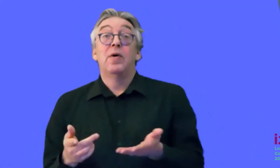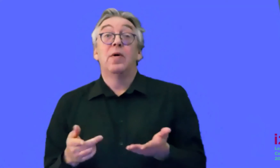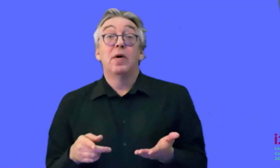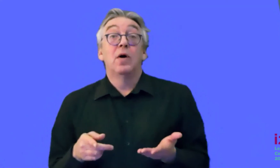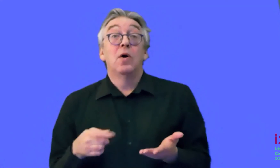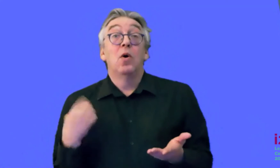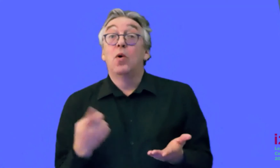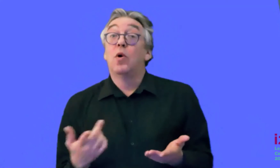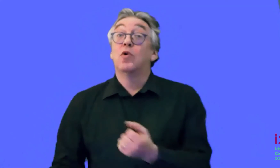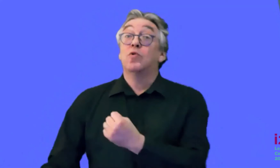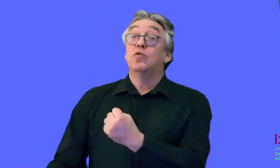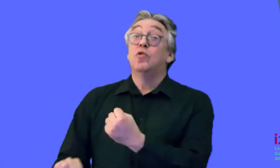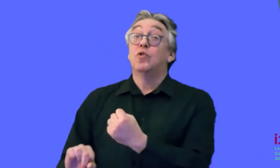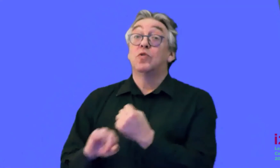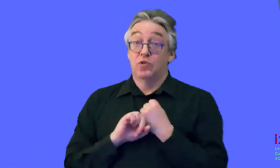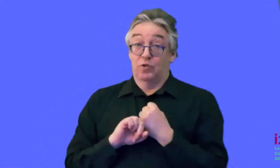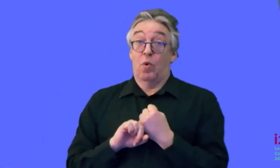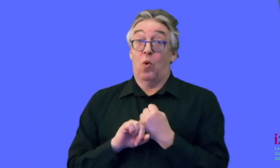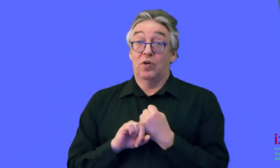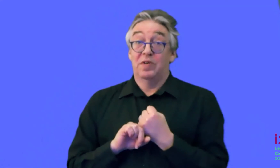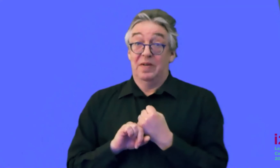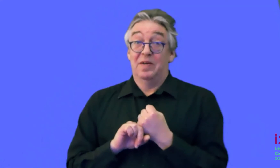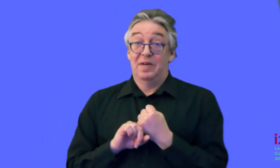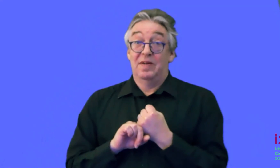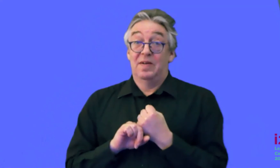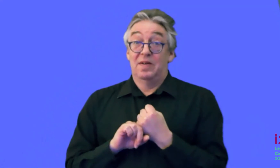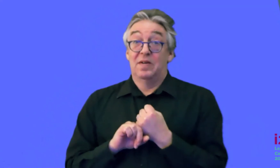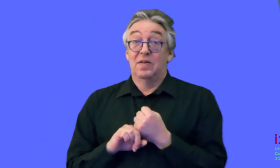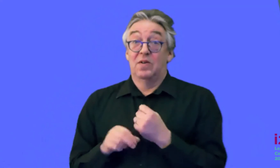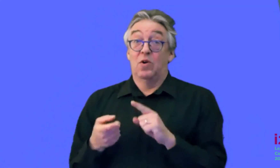support in terms of